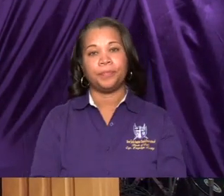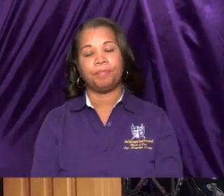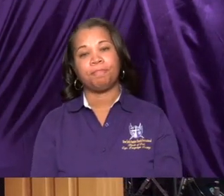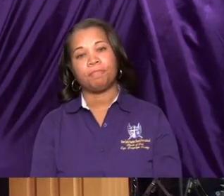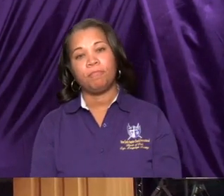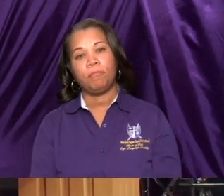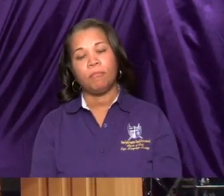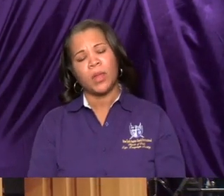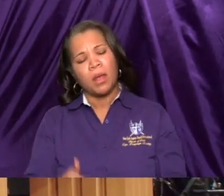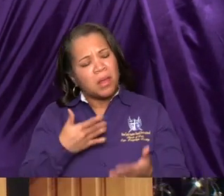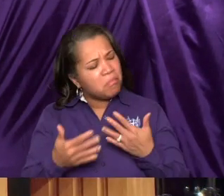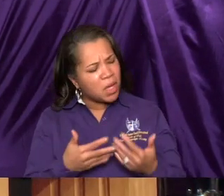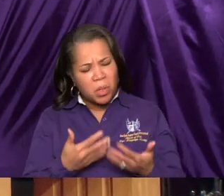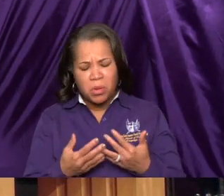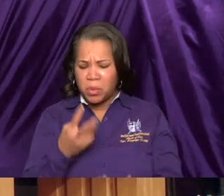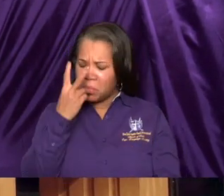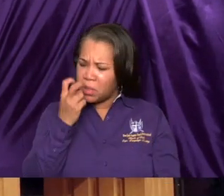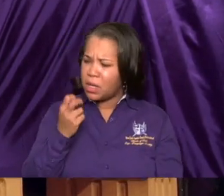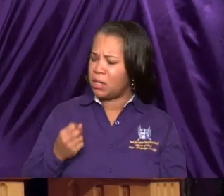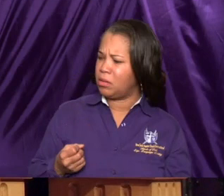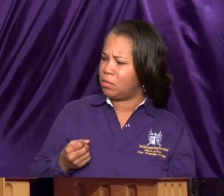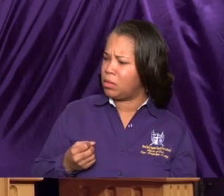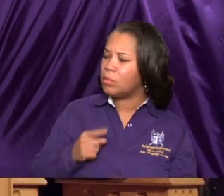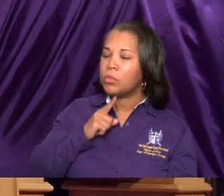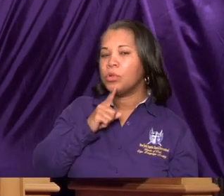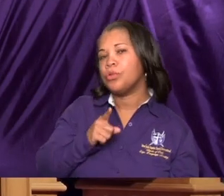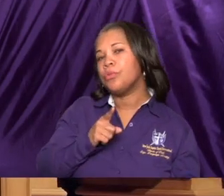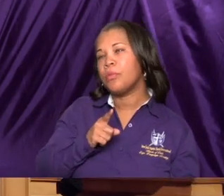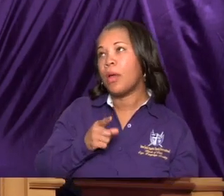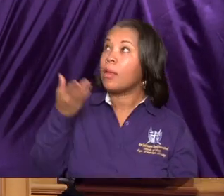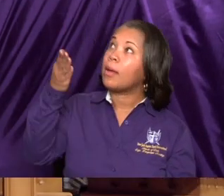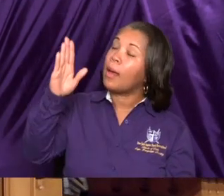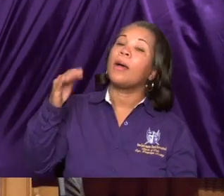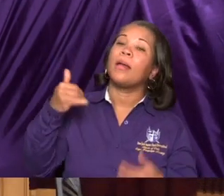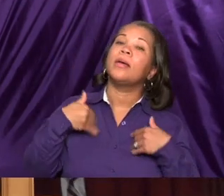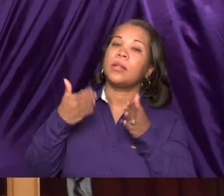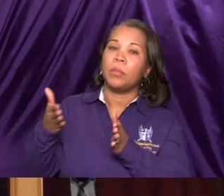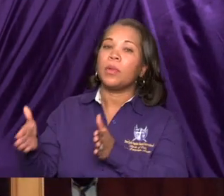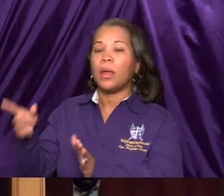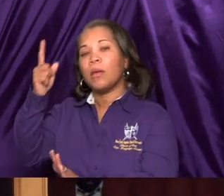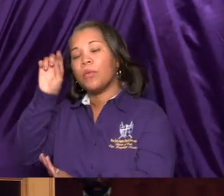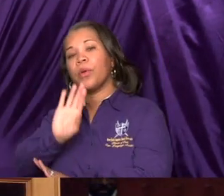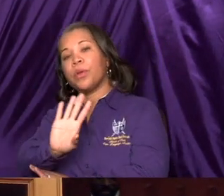maybe you wouldn't have been blind to the fact that God has a plan for your life.